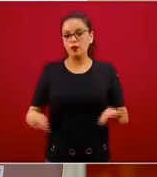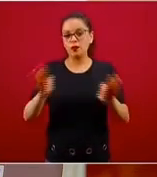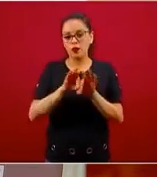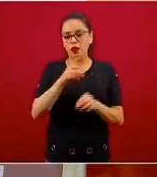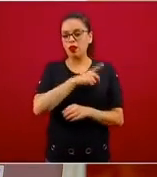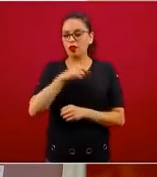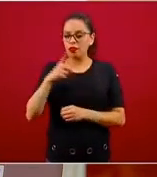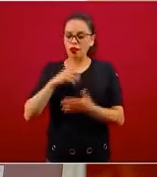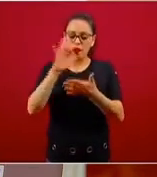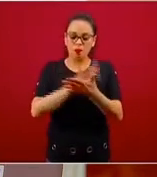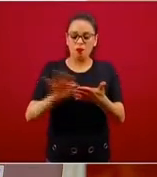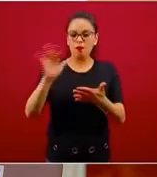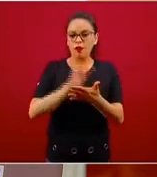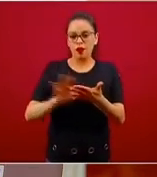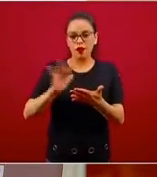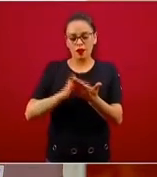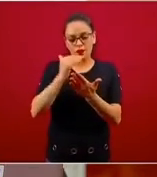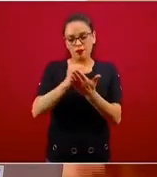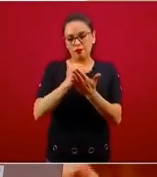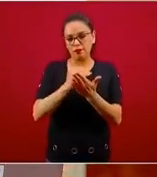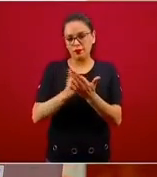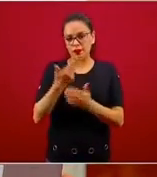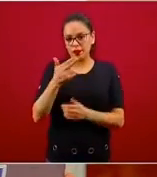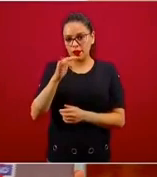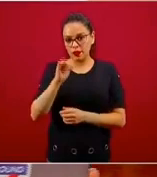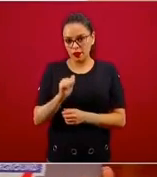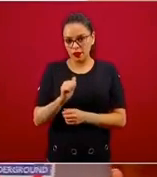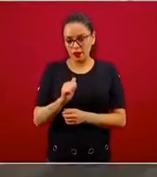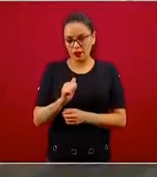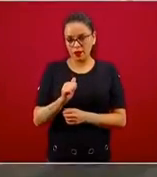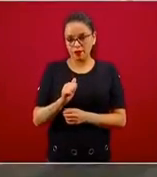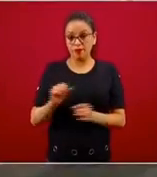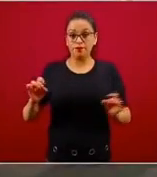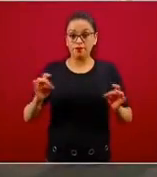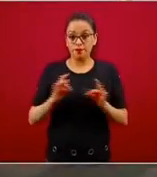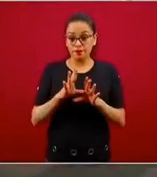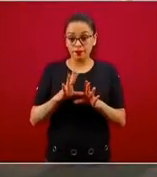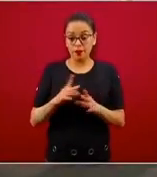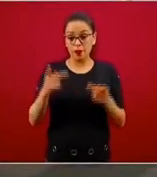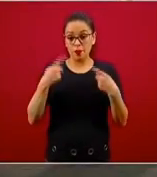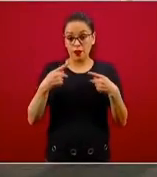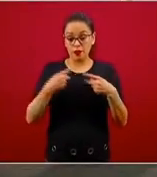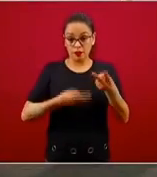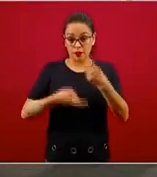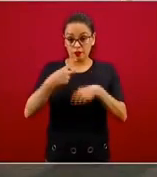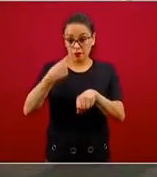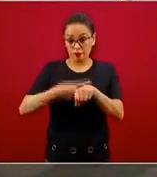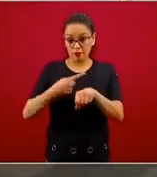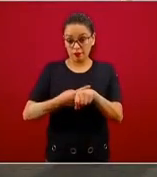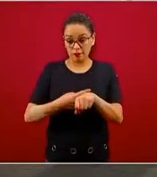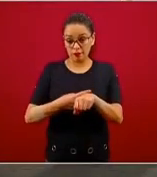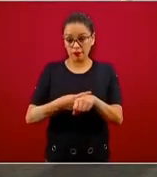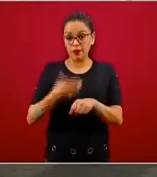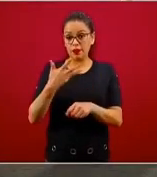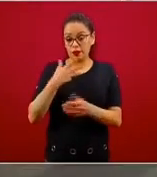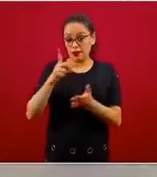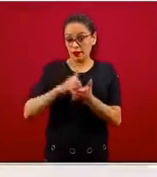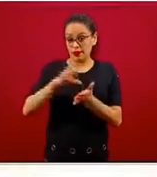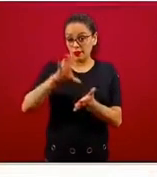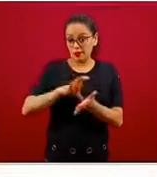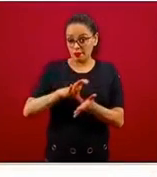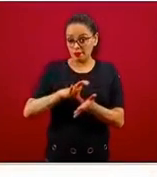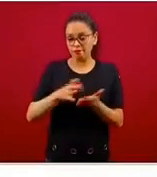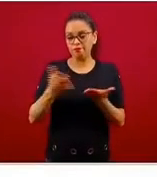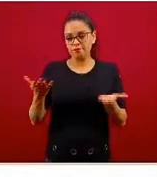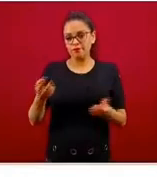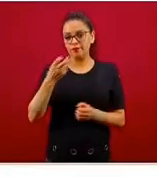leer situations. esta guía We want to y make sure que that le va a they can servir download mucho this para guide and read cuando it, and it's going to be reciba a very una helpful persona con for them. discapacidad So if they